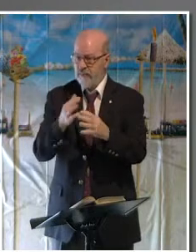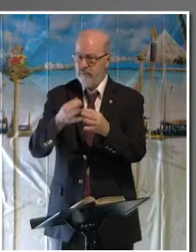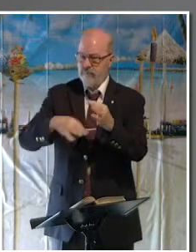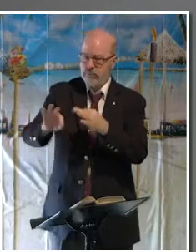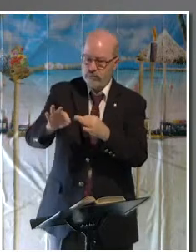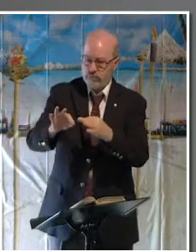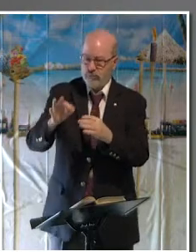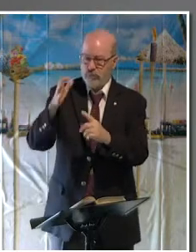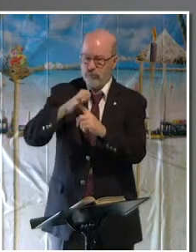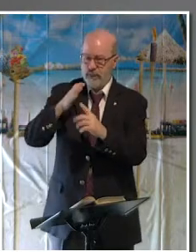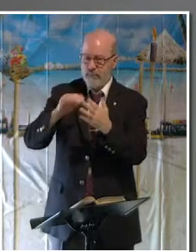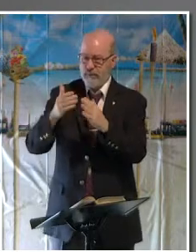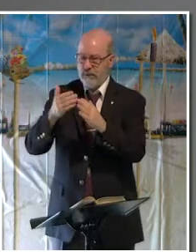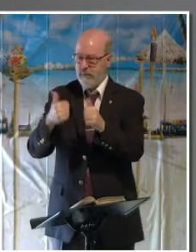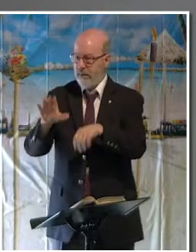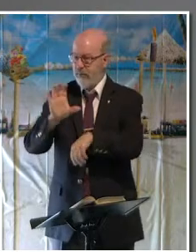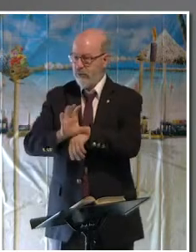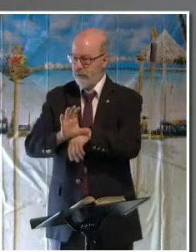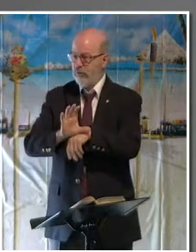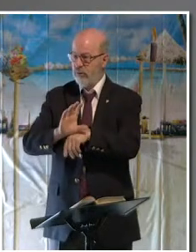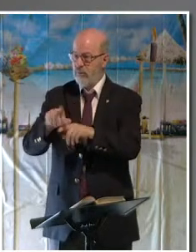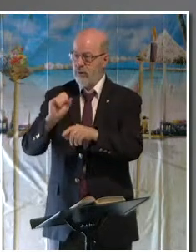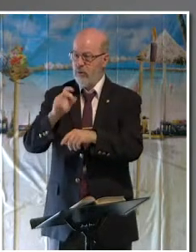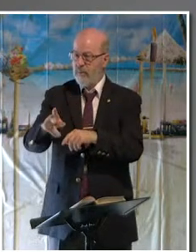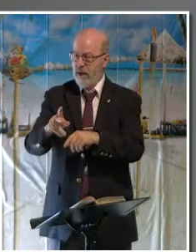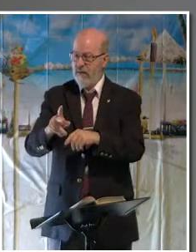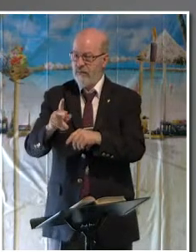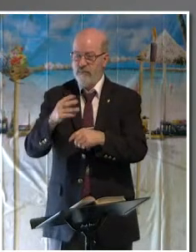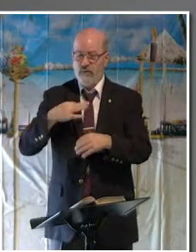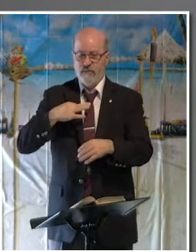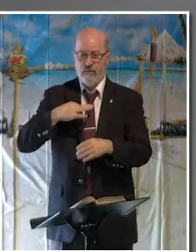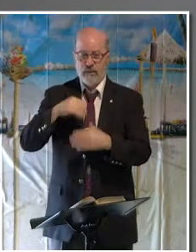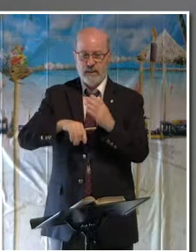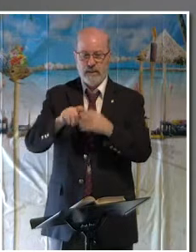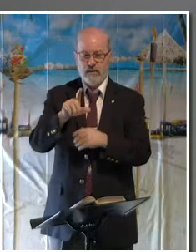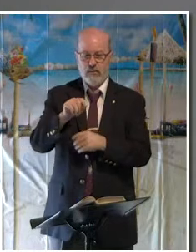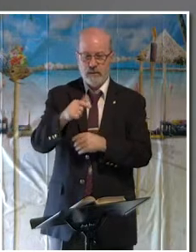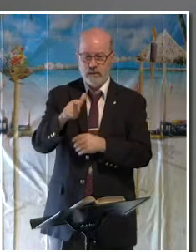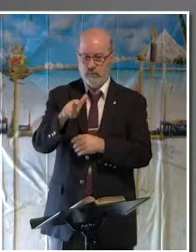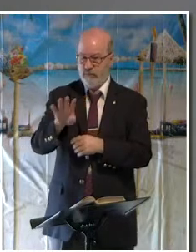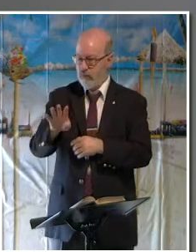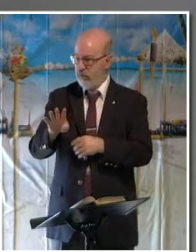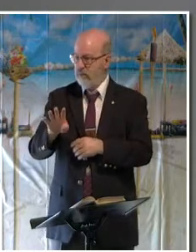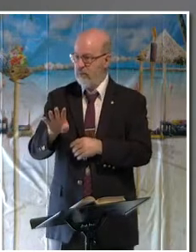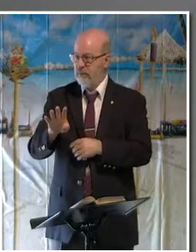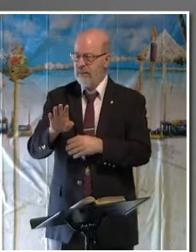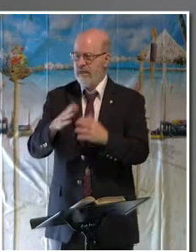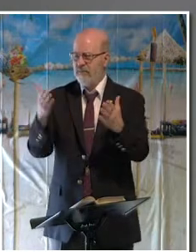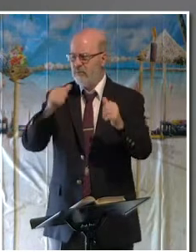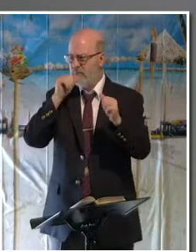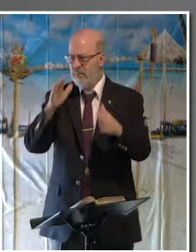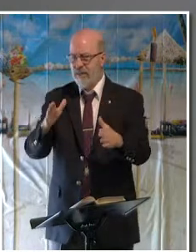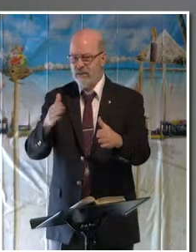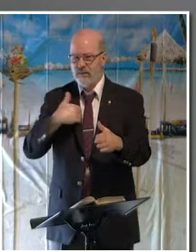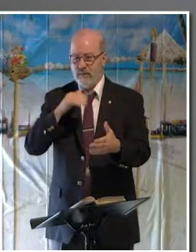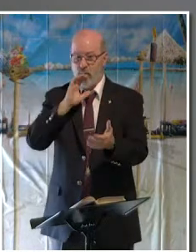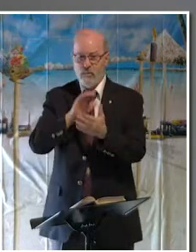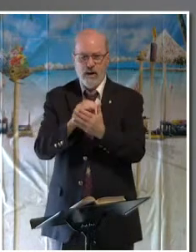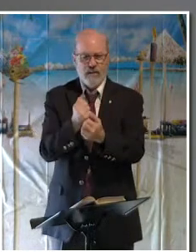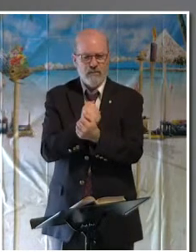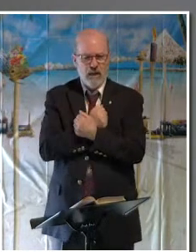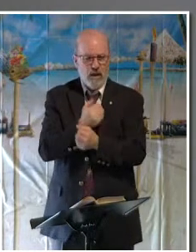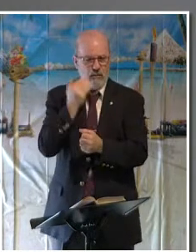to Capital City Baptist College when we return for our furlough in 2024. I am so blessed to have a wife that